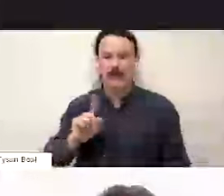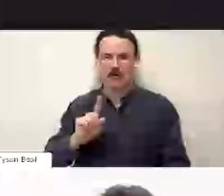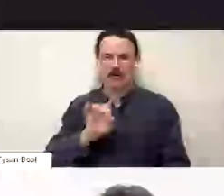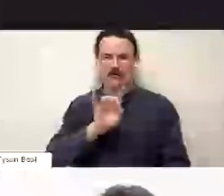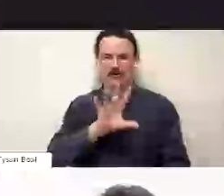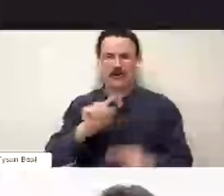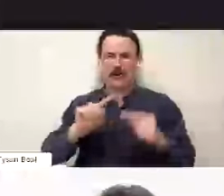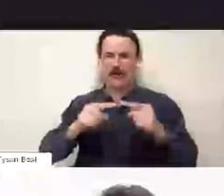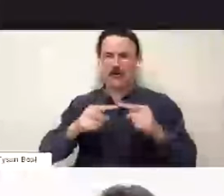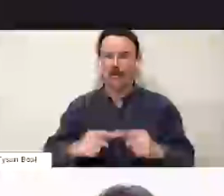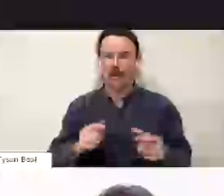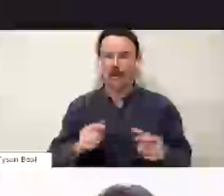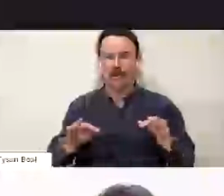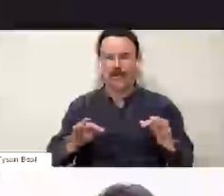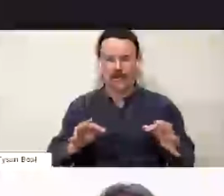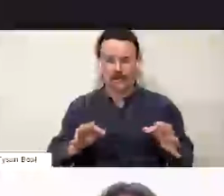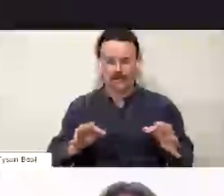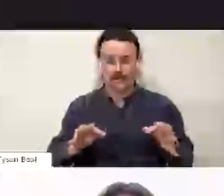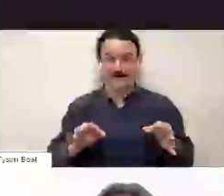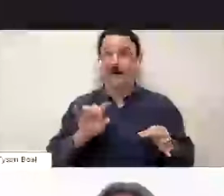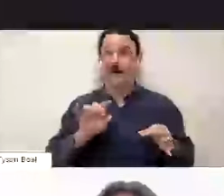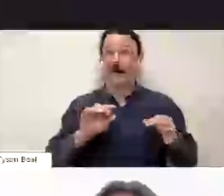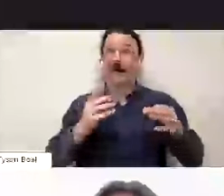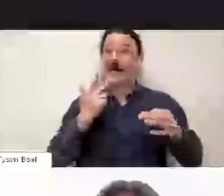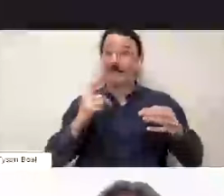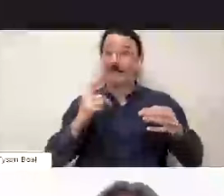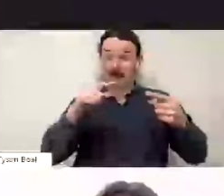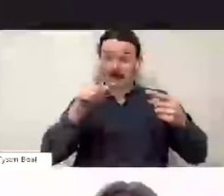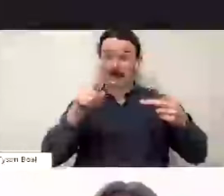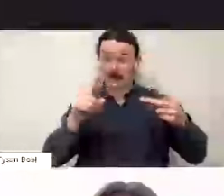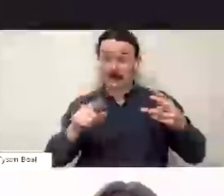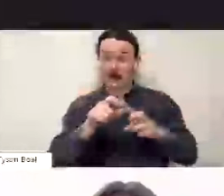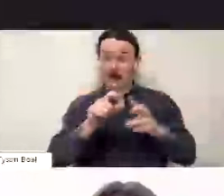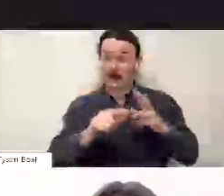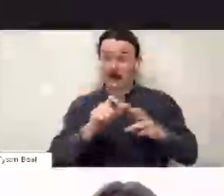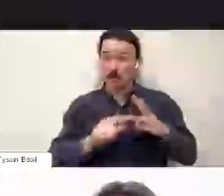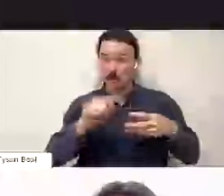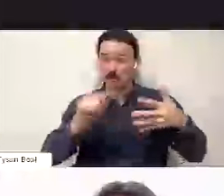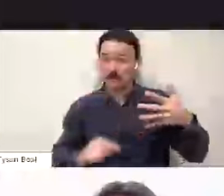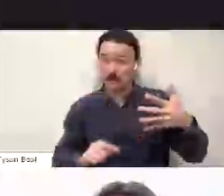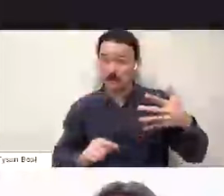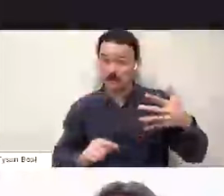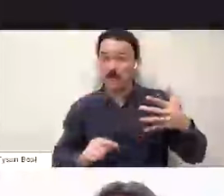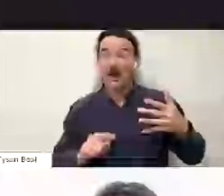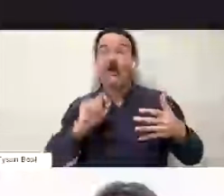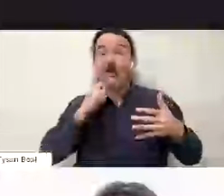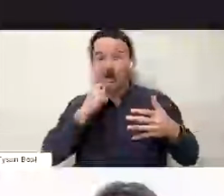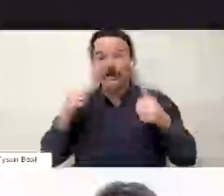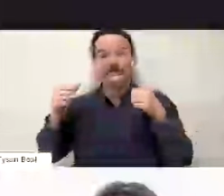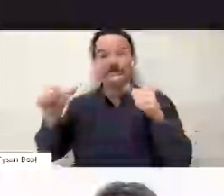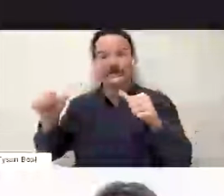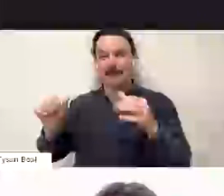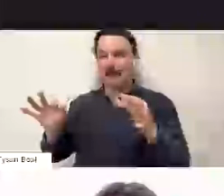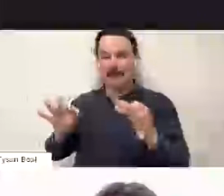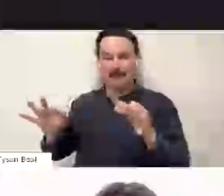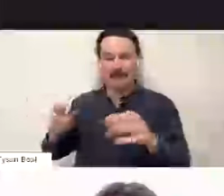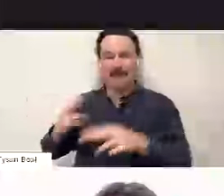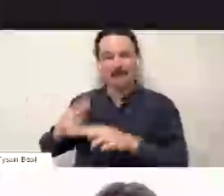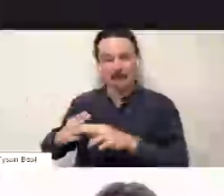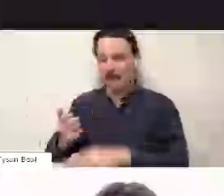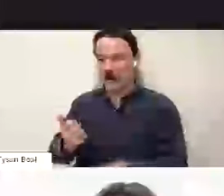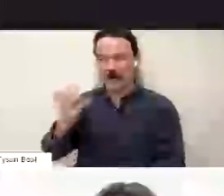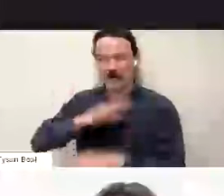successful implementation of the NDIS in Aboriginal and Torres Strait Islander communities. And that was actually launched at Parliament